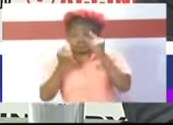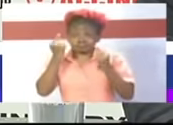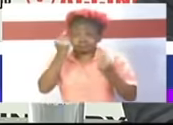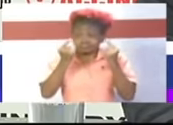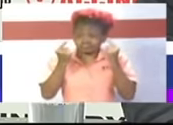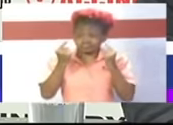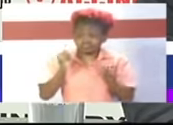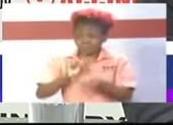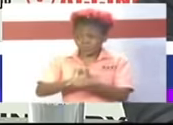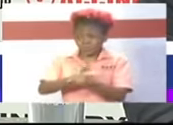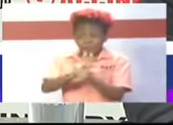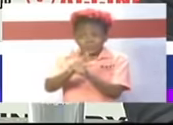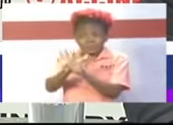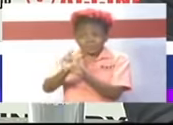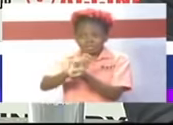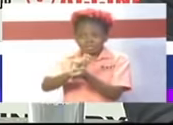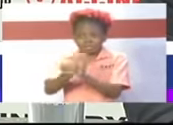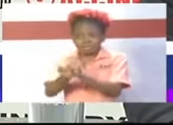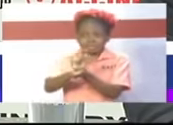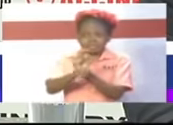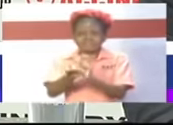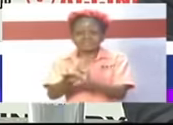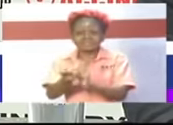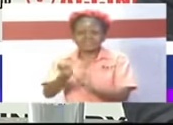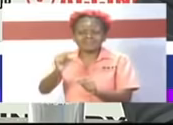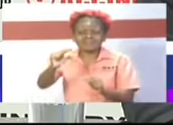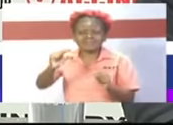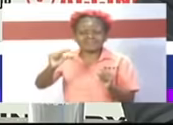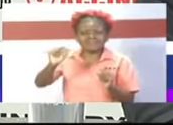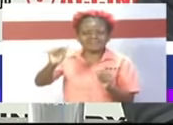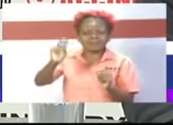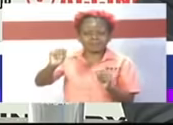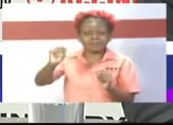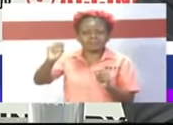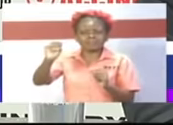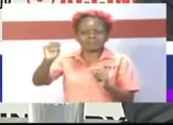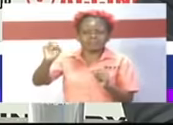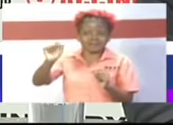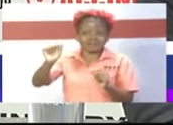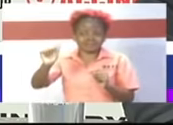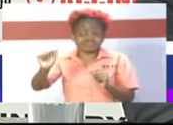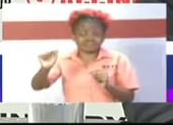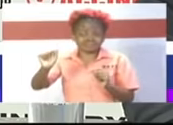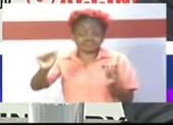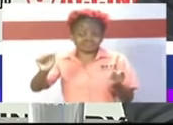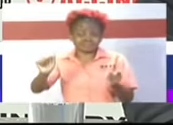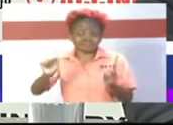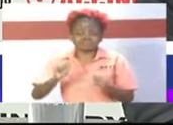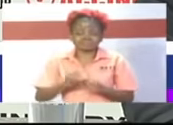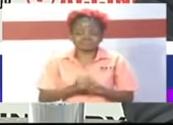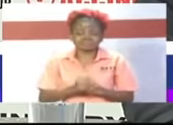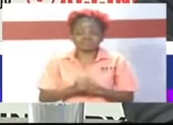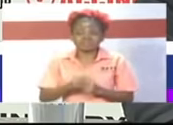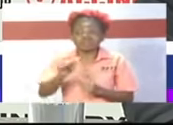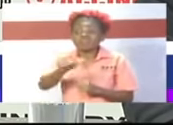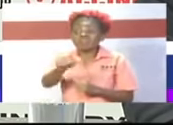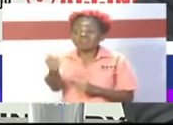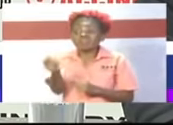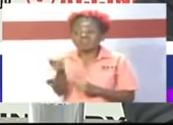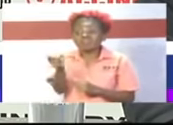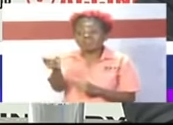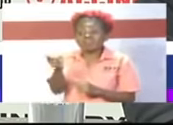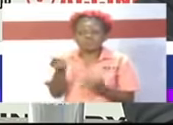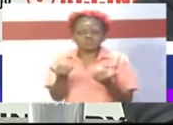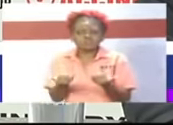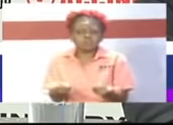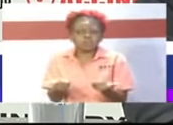transmit themselves from one individual to another than the current variant, which is establishing itself as the new dominant